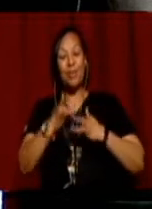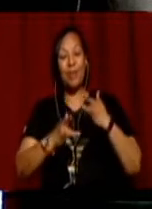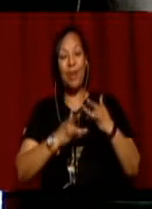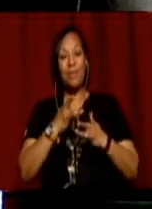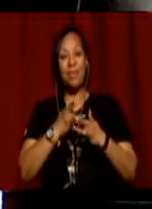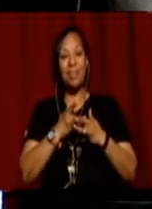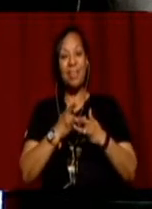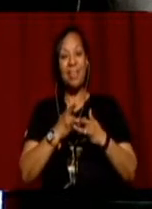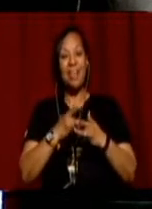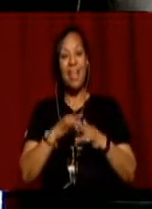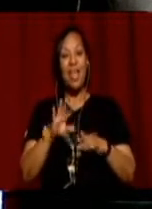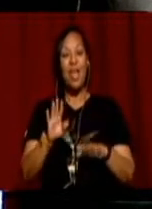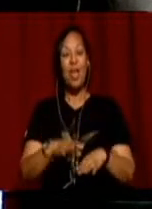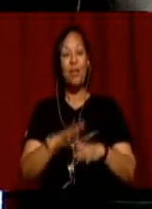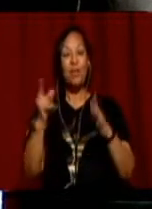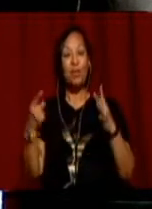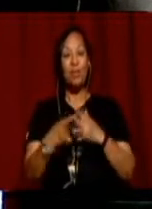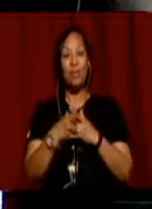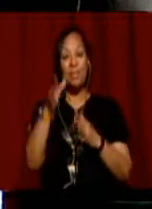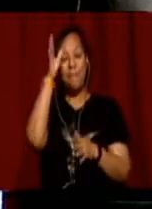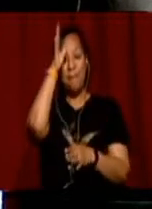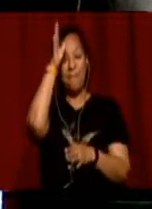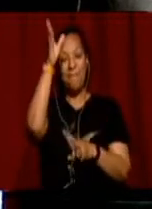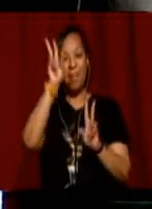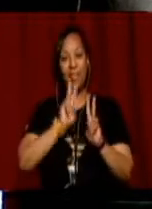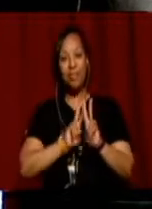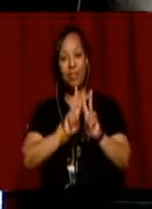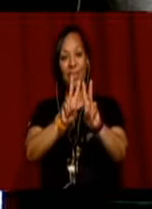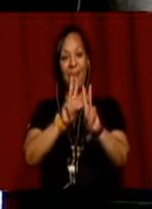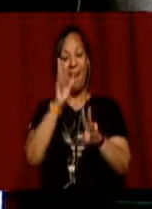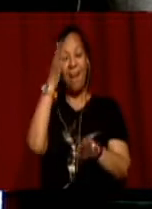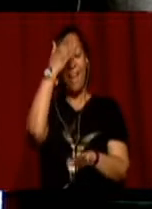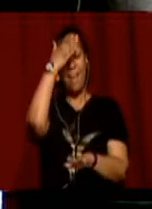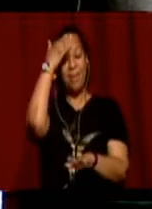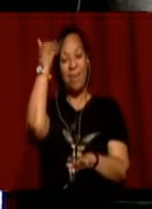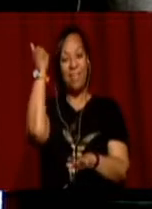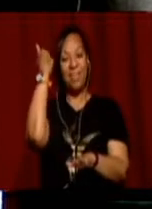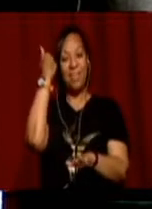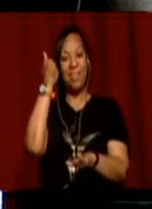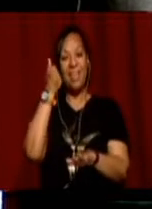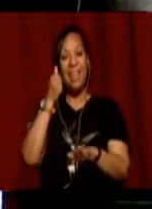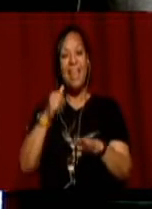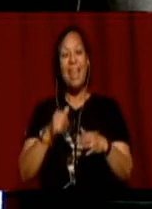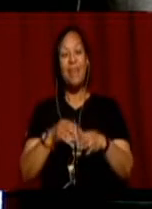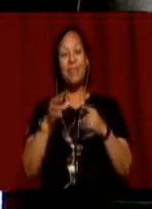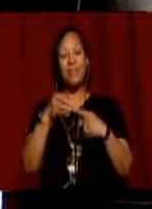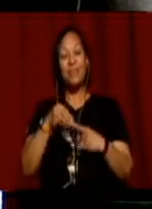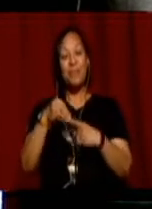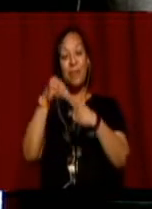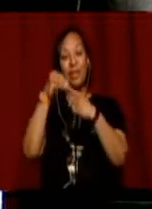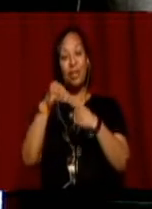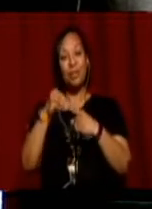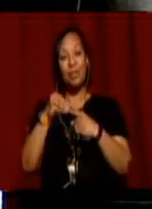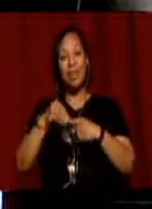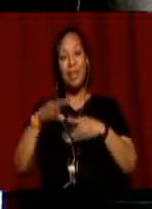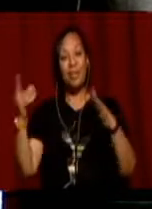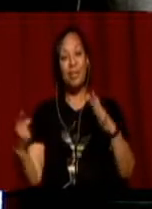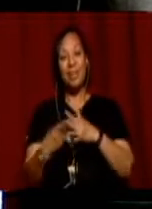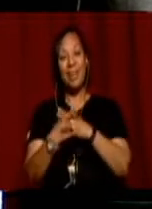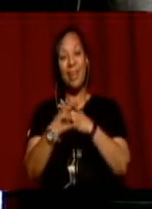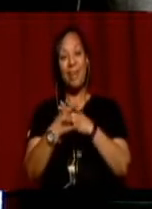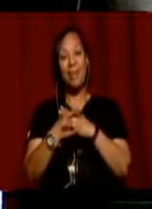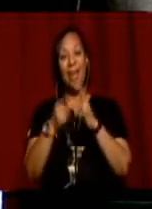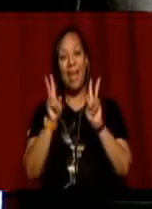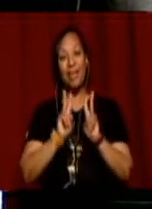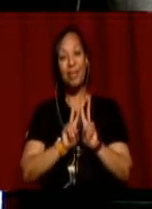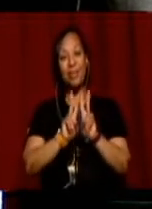you came to my father's funeral. I will never forget it. It meant so much to me that you were here, you came, you sat through